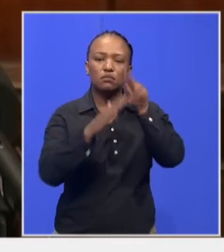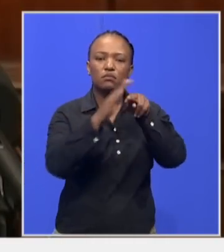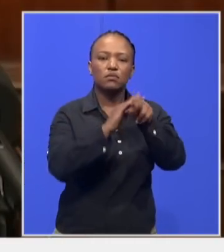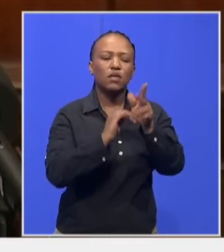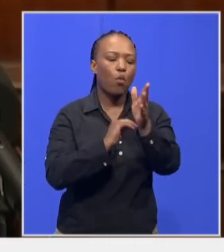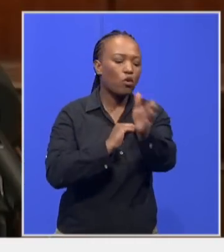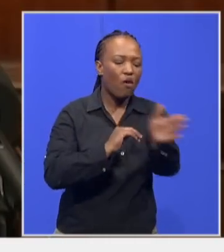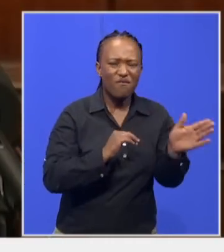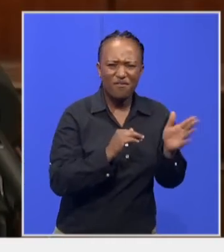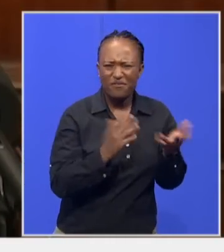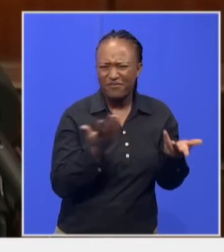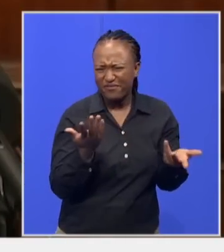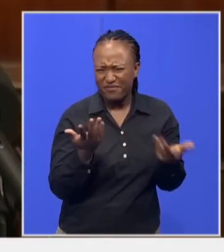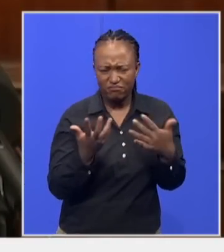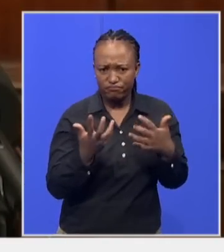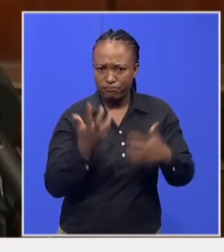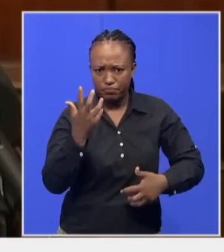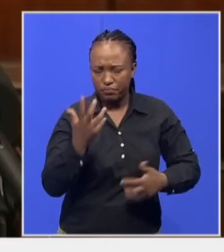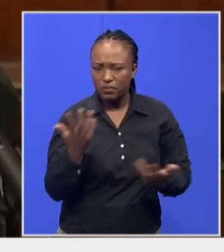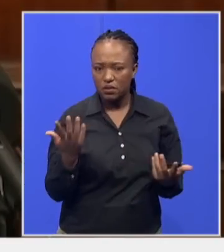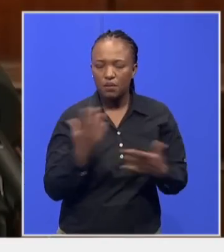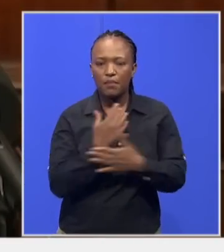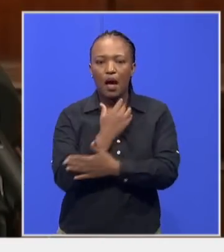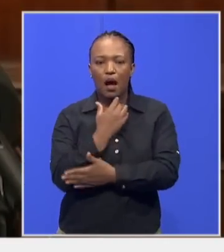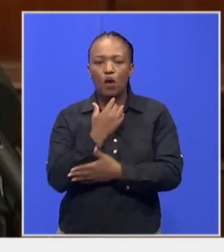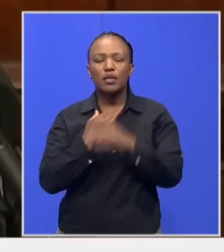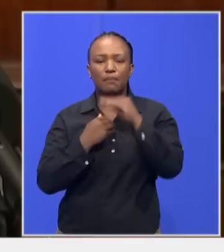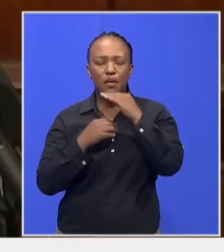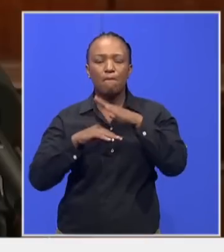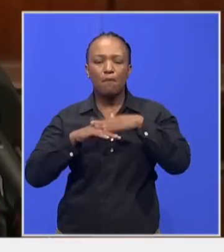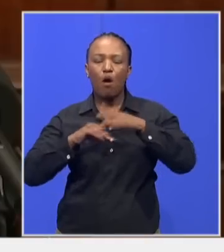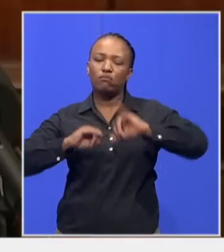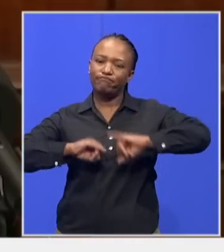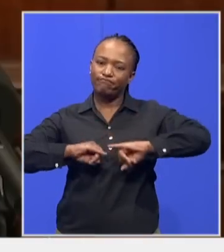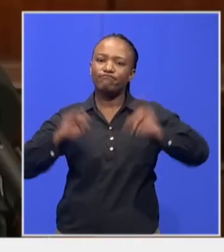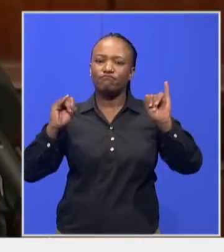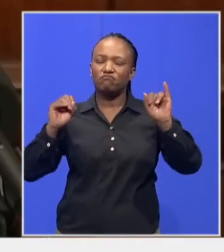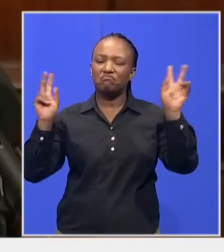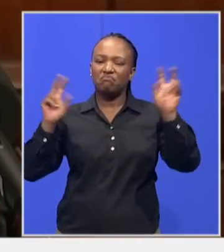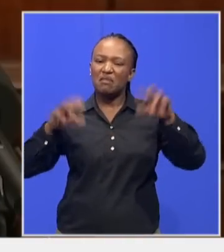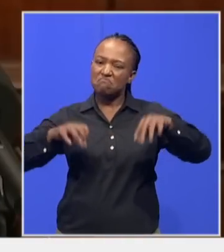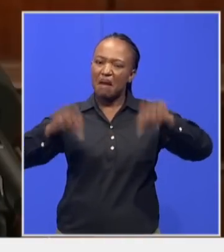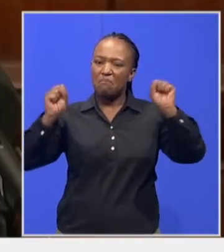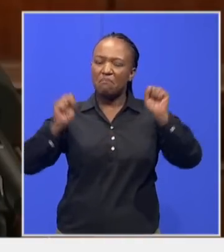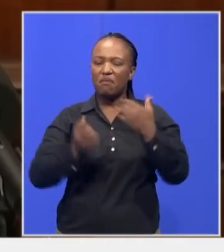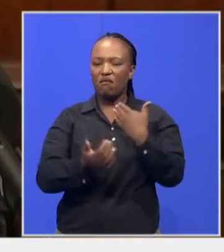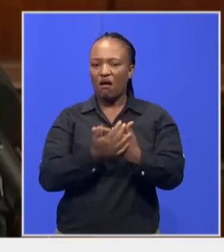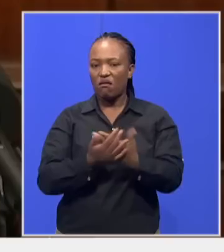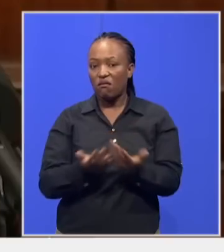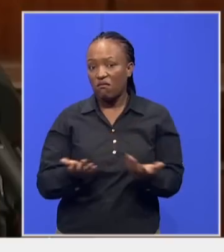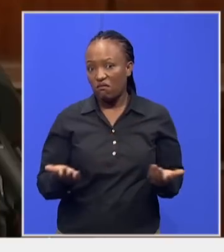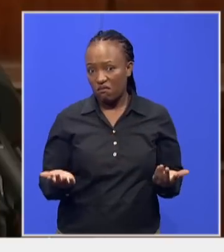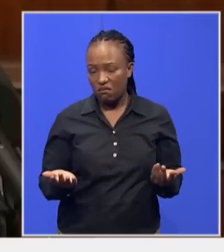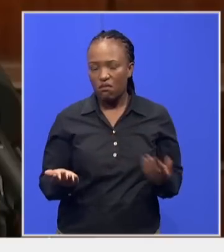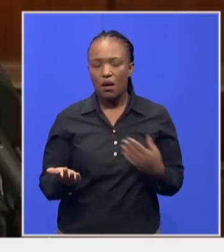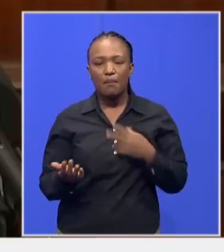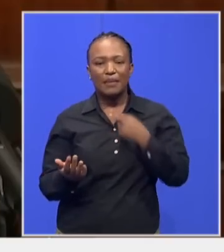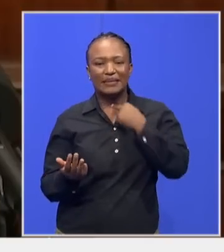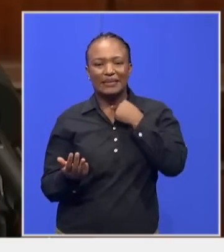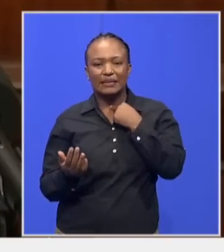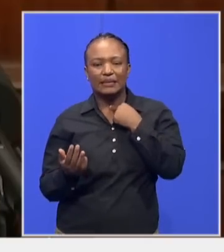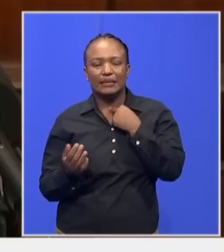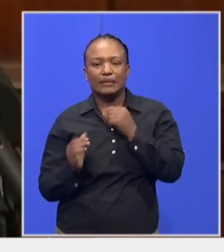megawatts. What it does, it plunges the country into darkness, literally, and undermine the ability for us to achieve